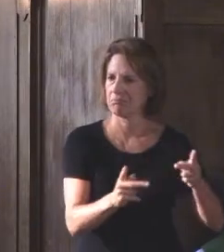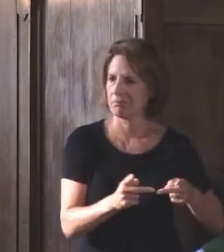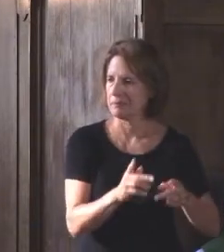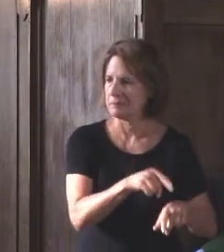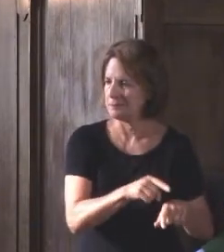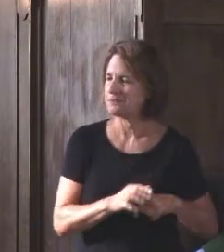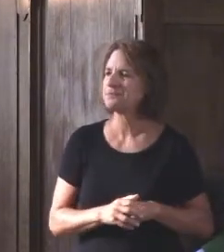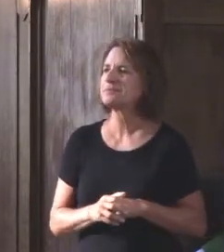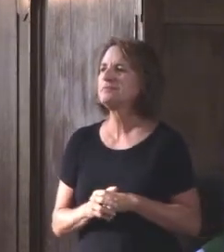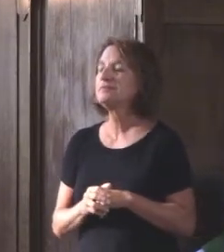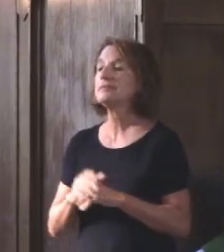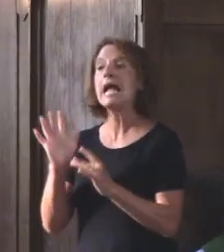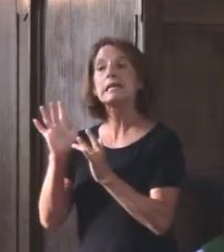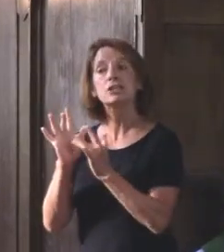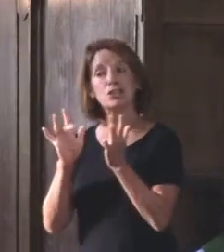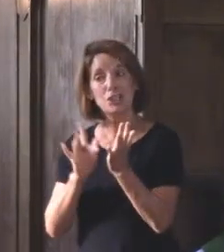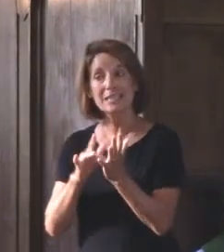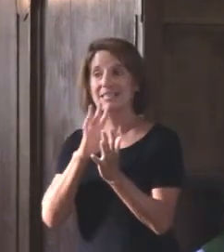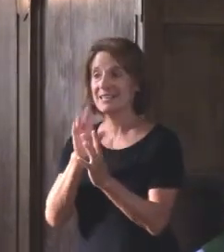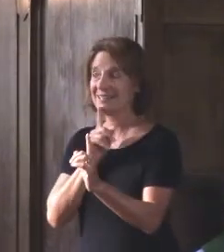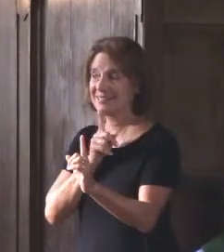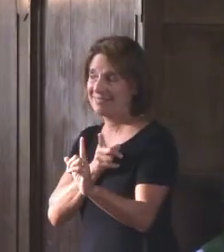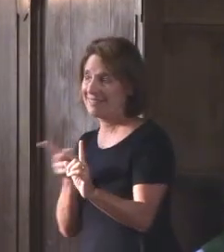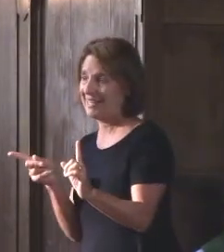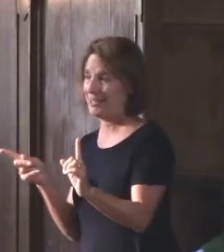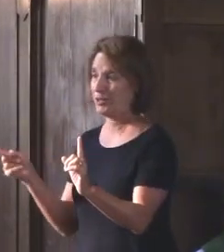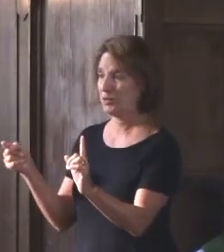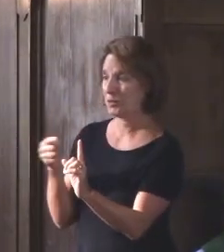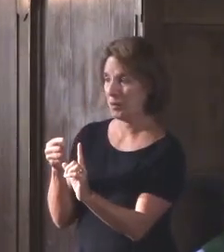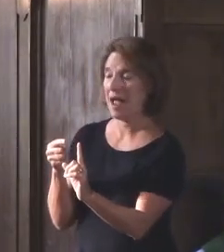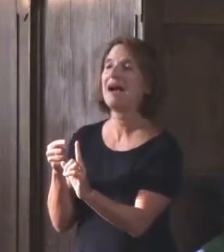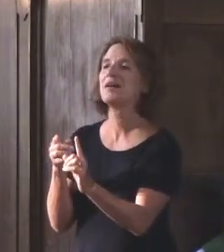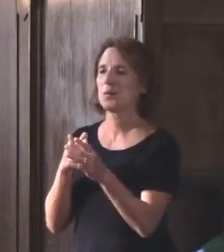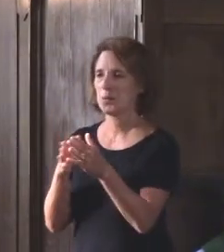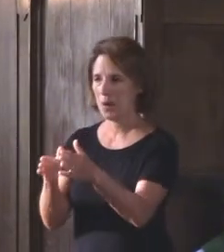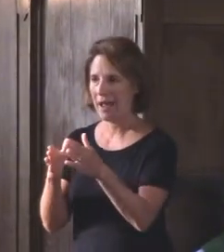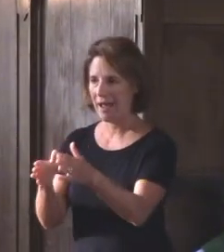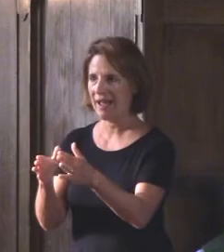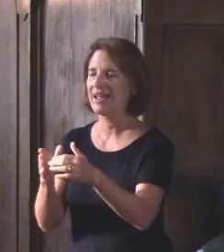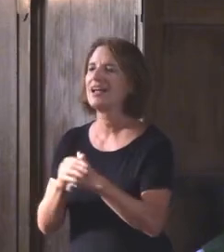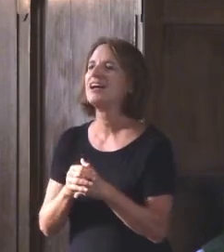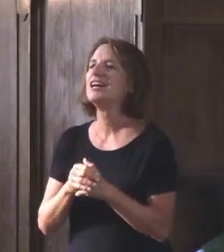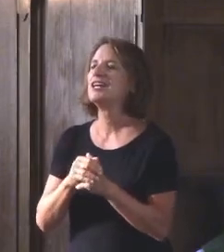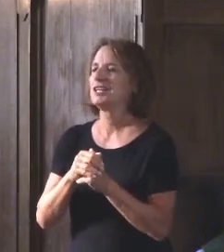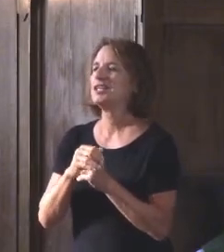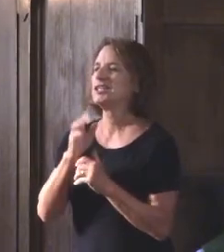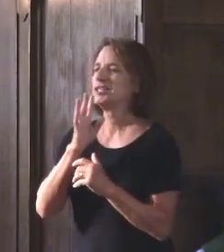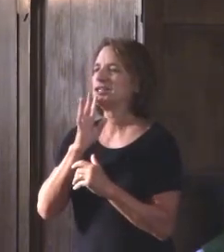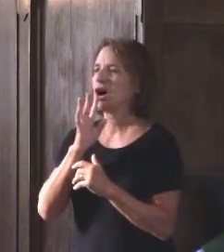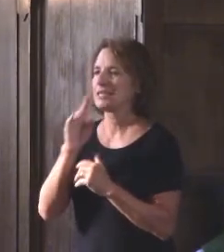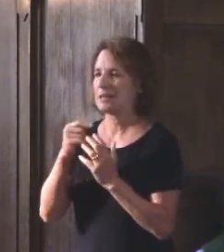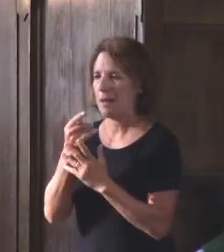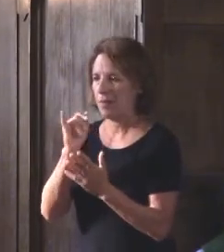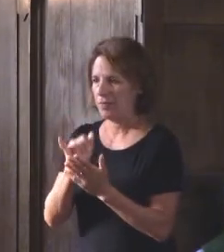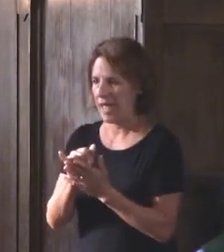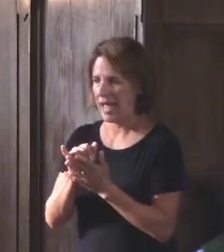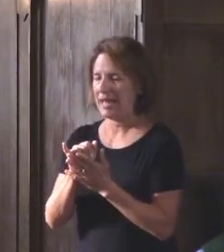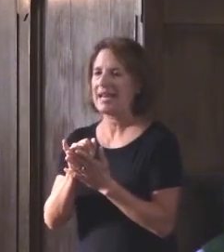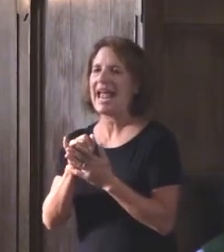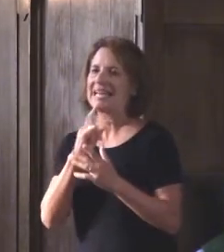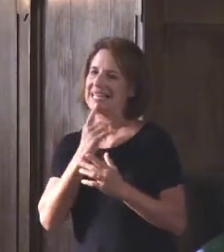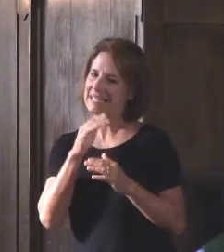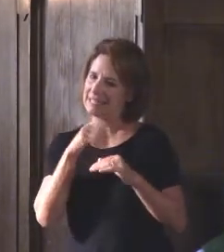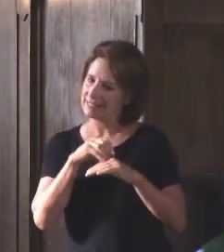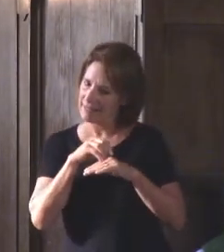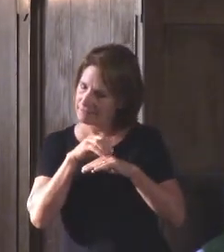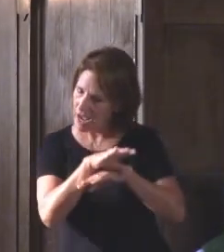Jesus, in his indirect, clever way, calls out how stuck the Pharisees are in this way of thinking, and he gives them some advice.